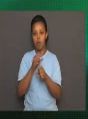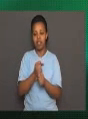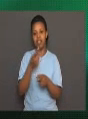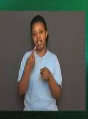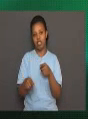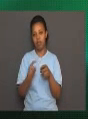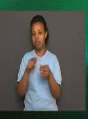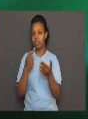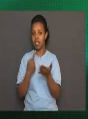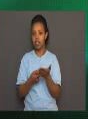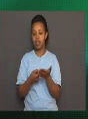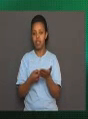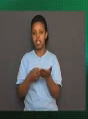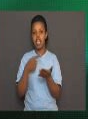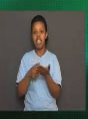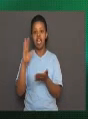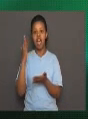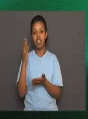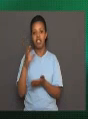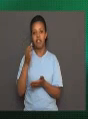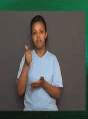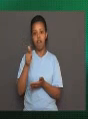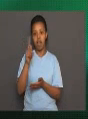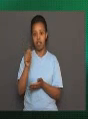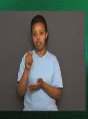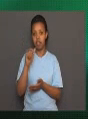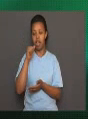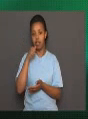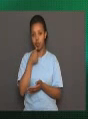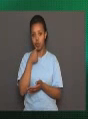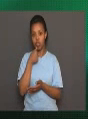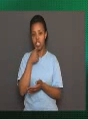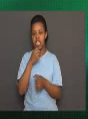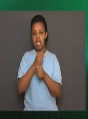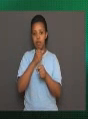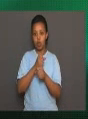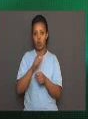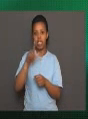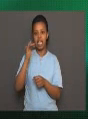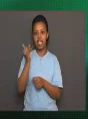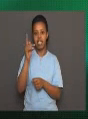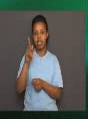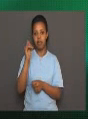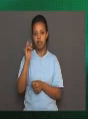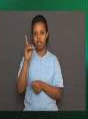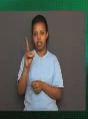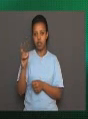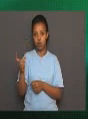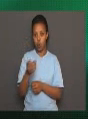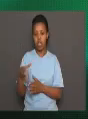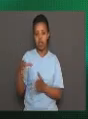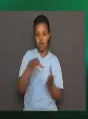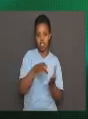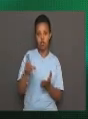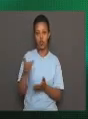Therefore, these types of fatty acids form lipids that are liquid